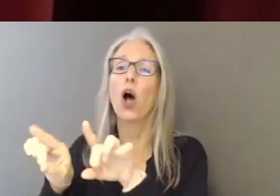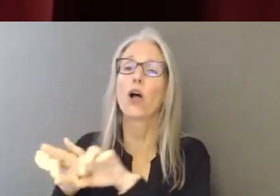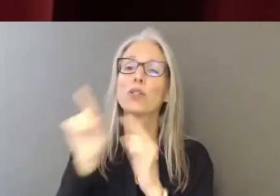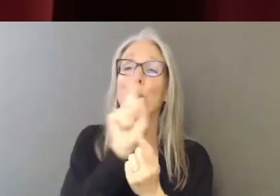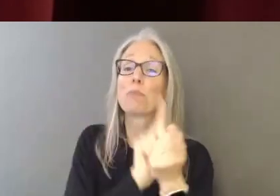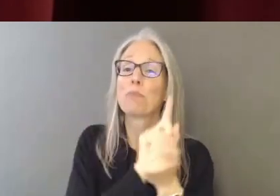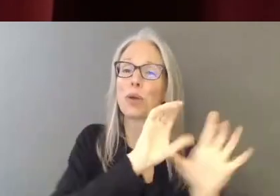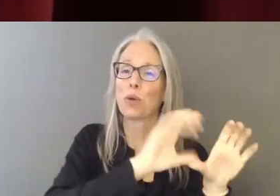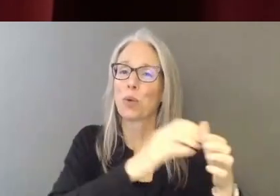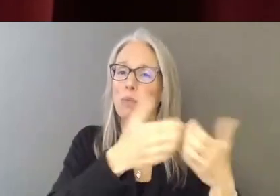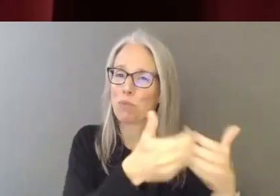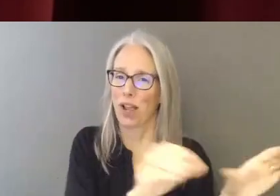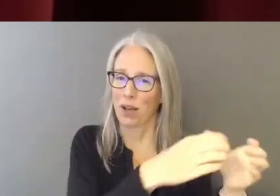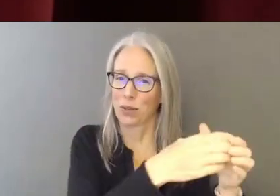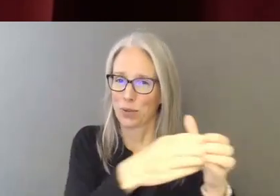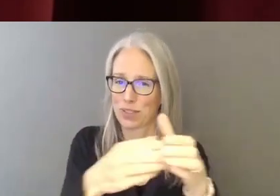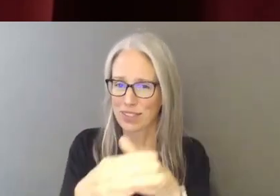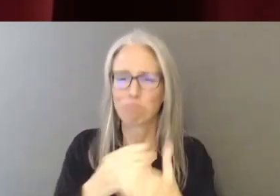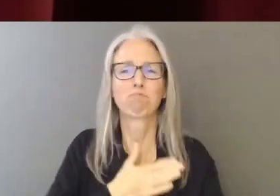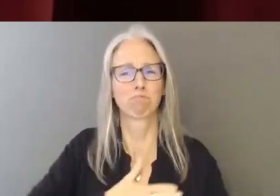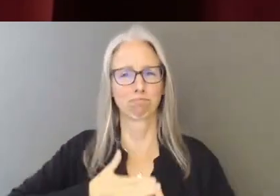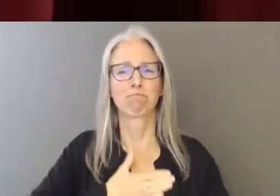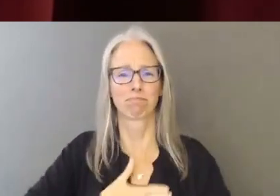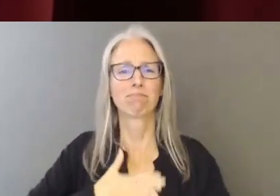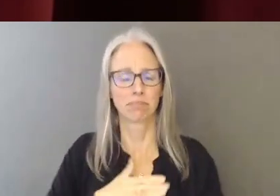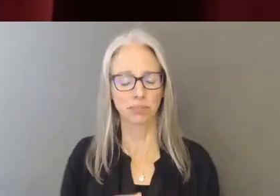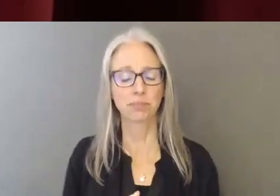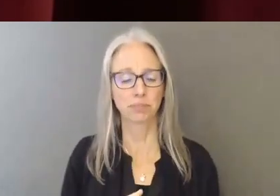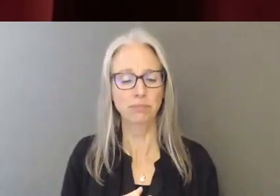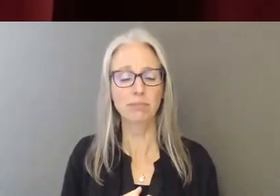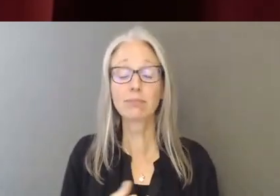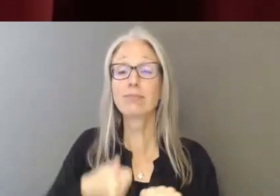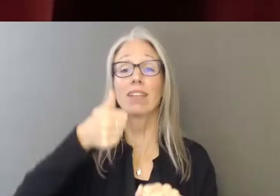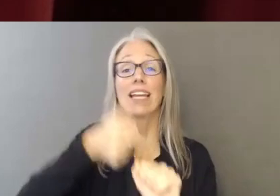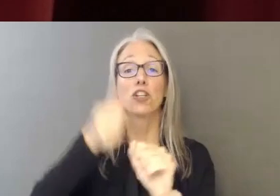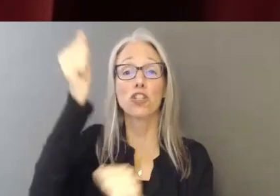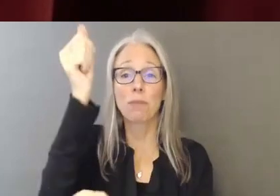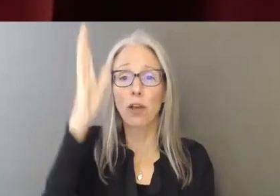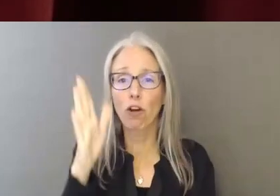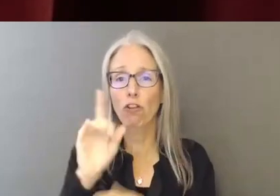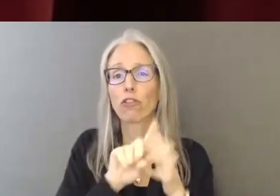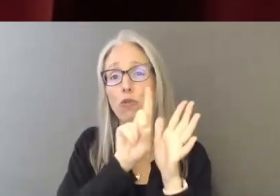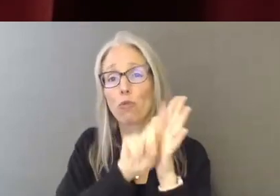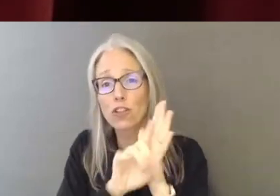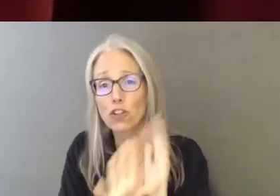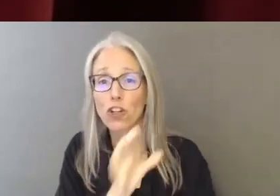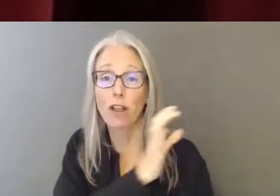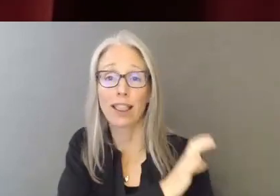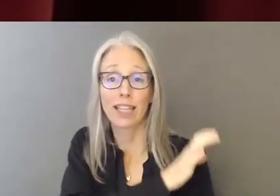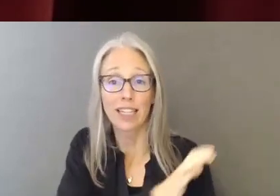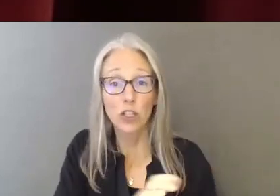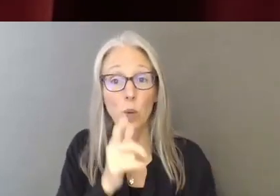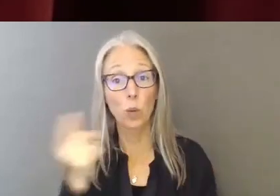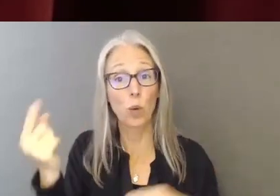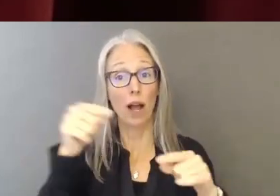utmost importance is why we are here. Thank you to each of our speakers, researchers, and clinicians who are in